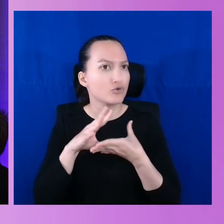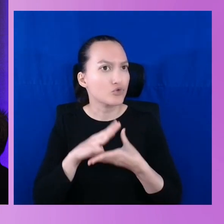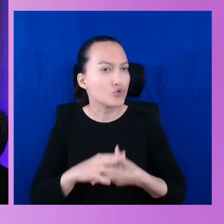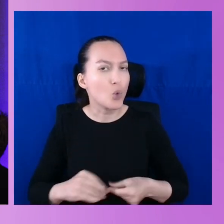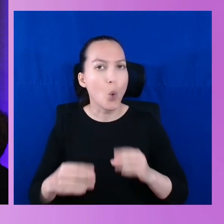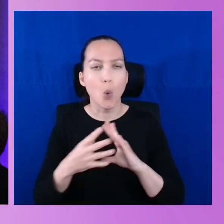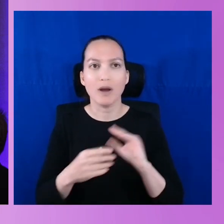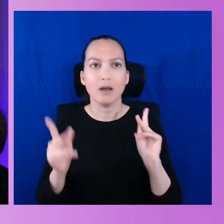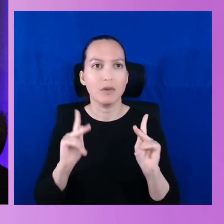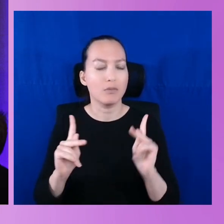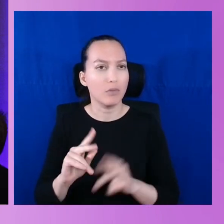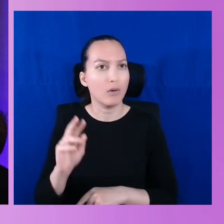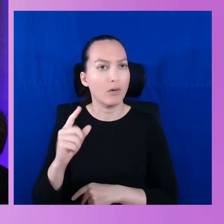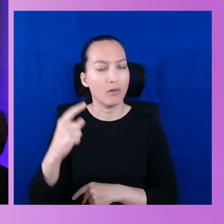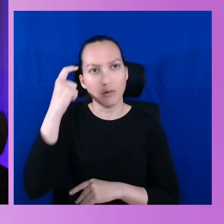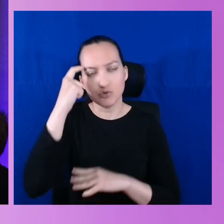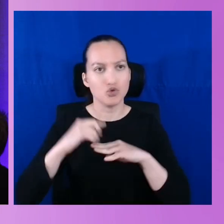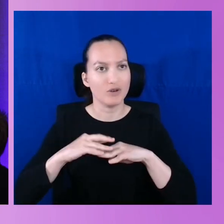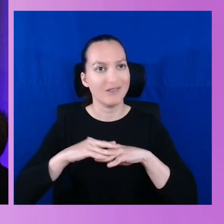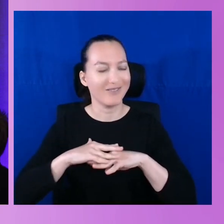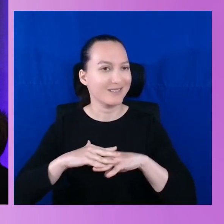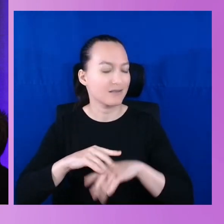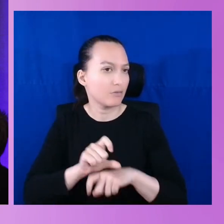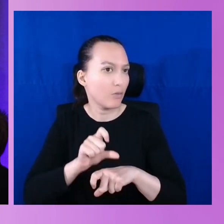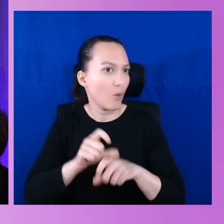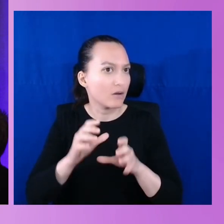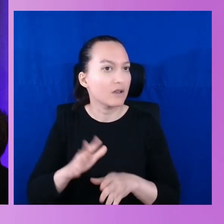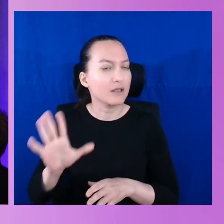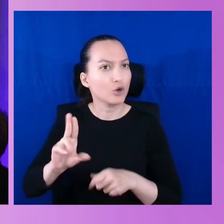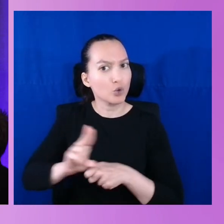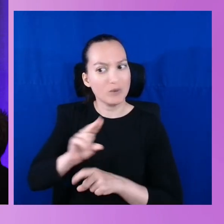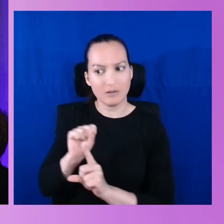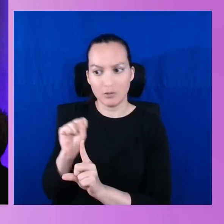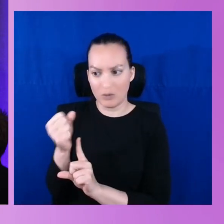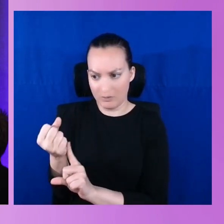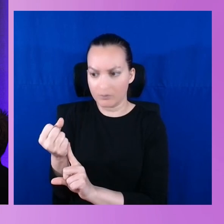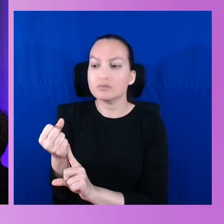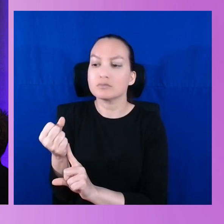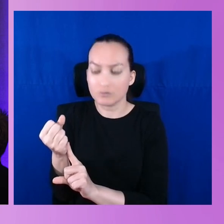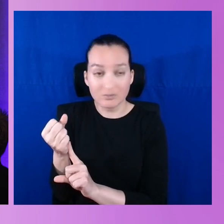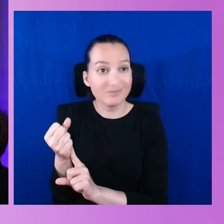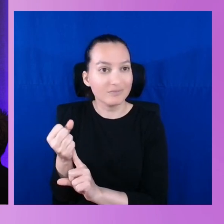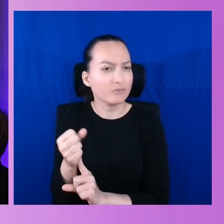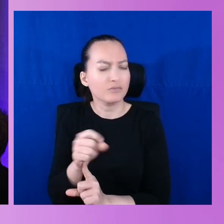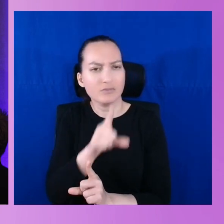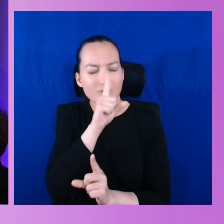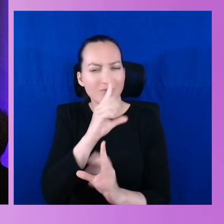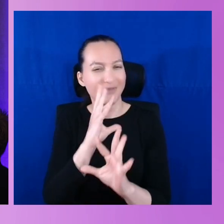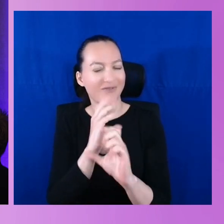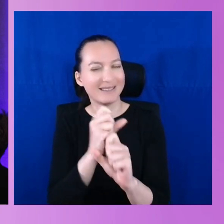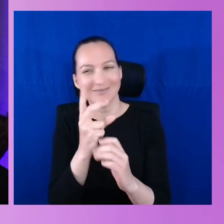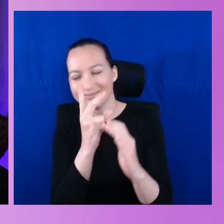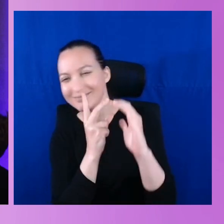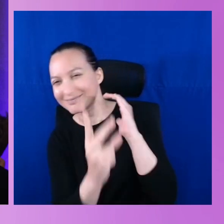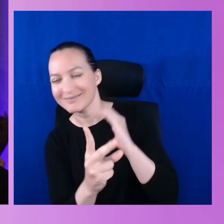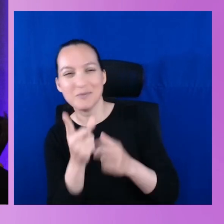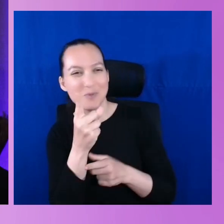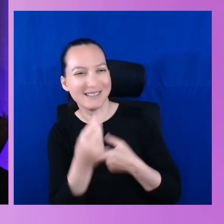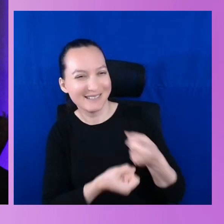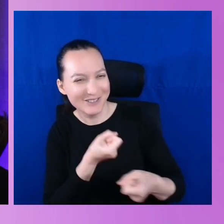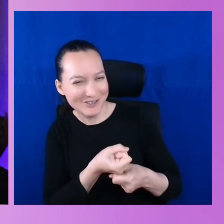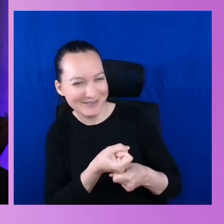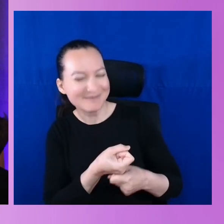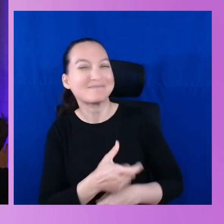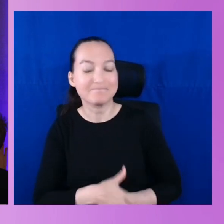employees sharing their use cases. It's truly, I think, going to be fascinating to see where we are a year from now. That